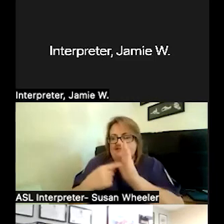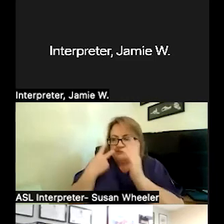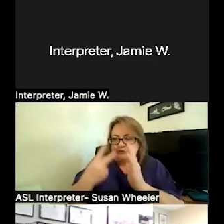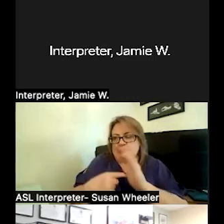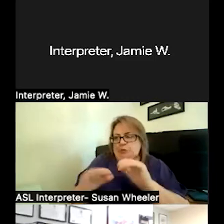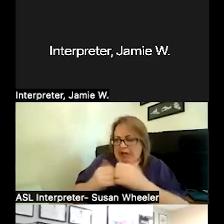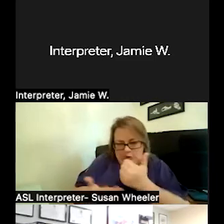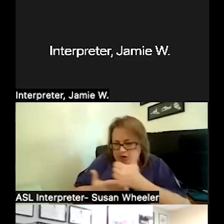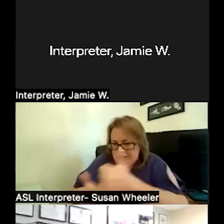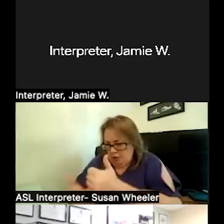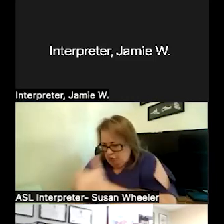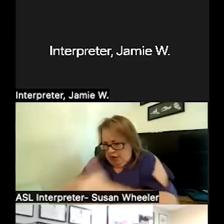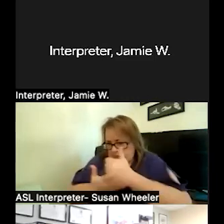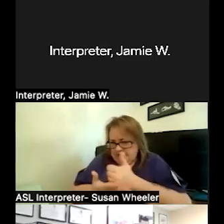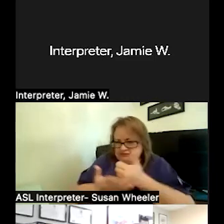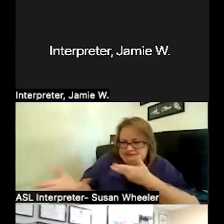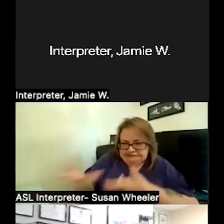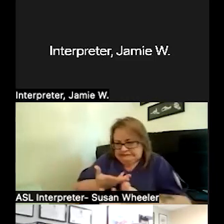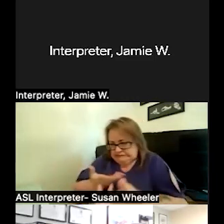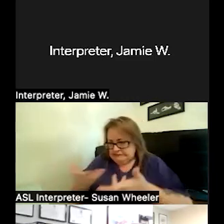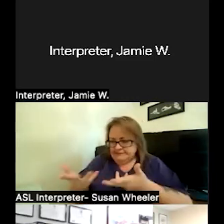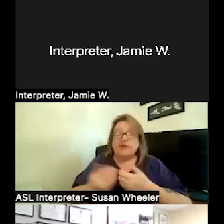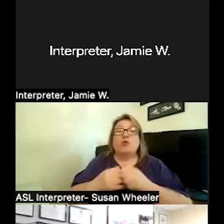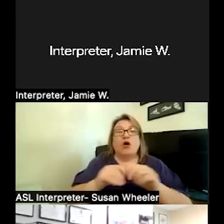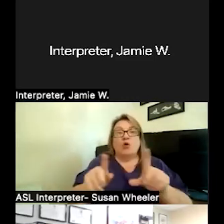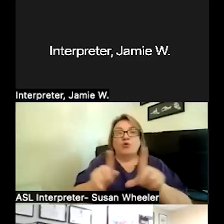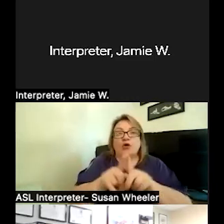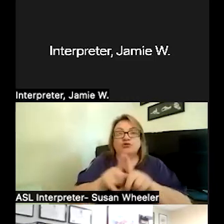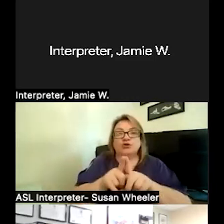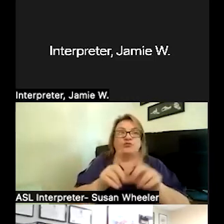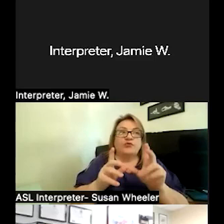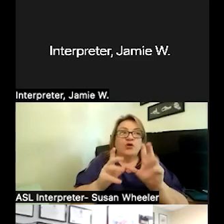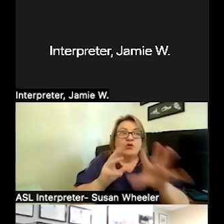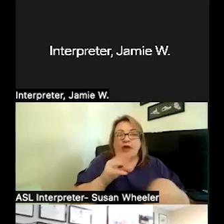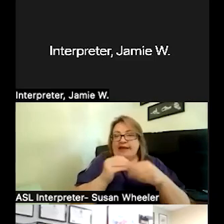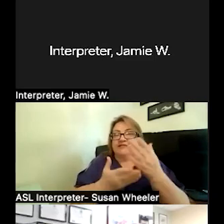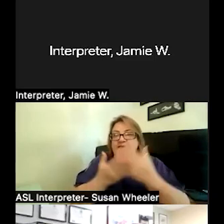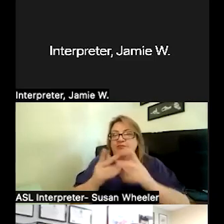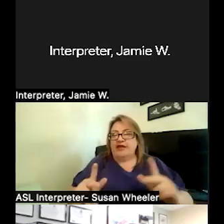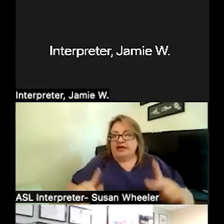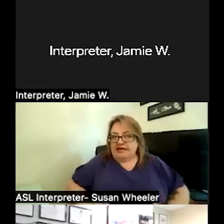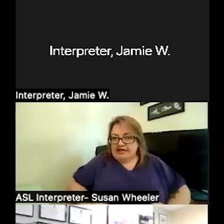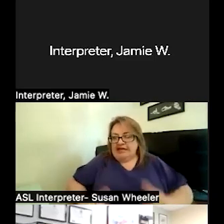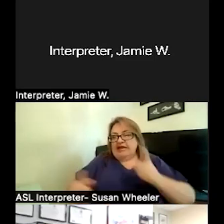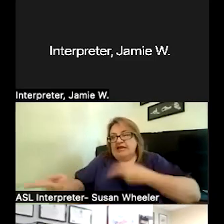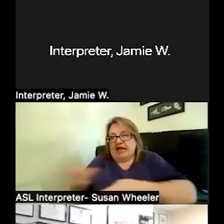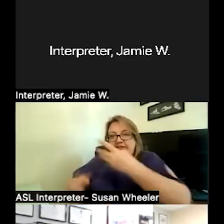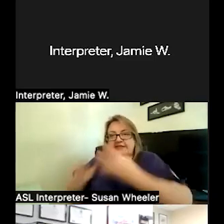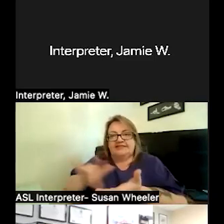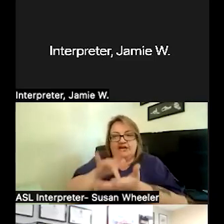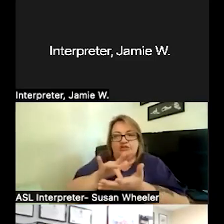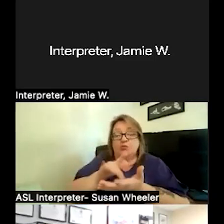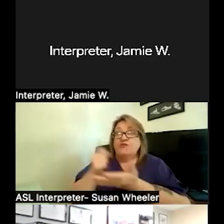and what they can do to help us. We've also, as an outcome to that, had some of the dialysis centers. We've helped them reach